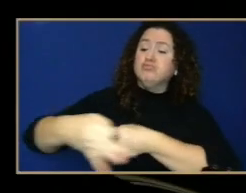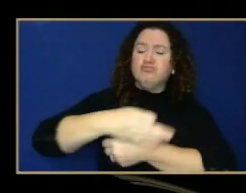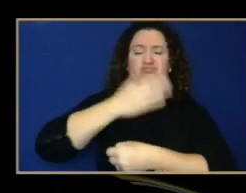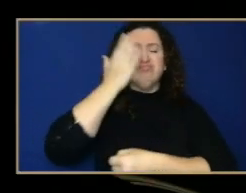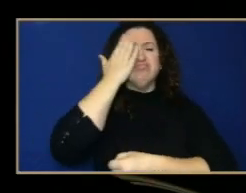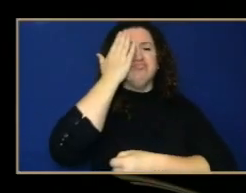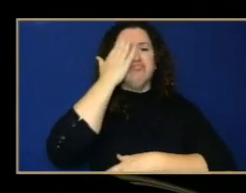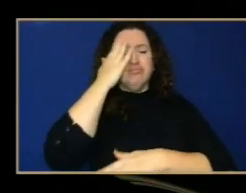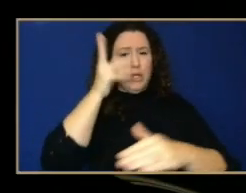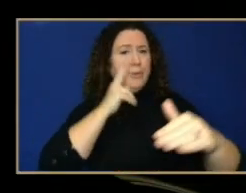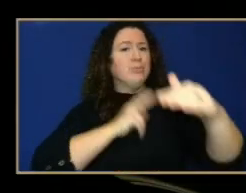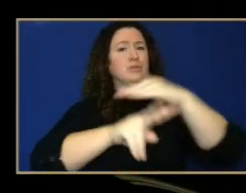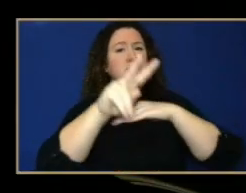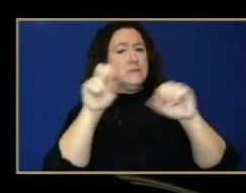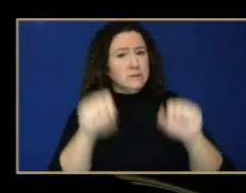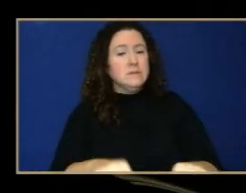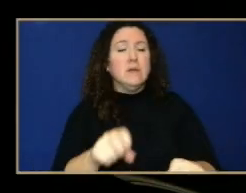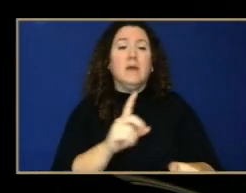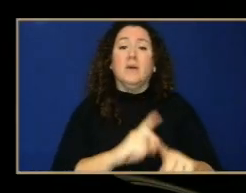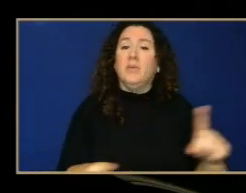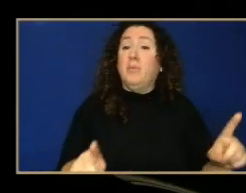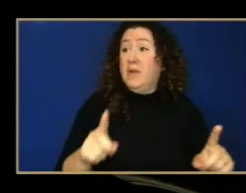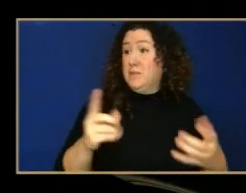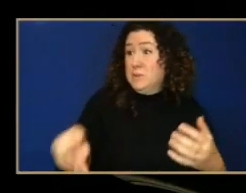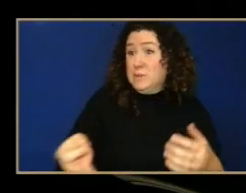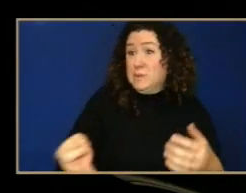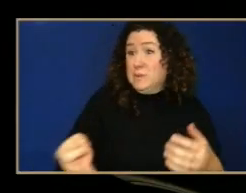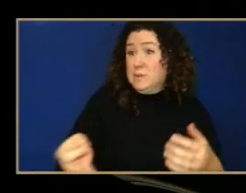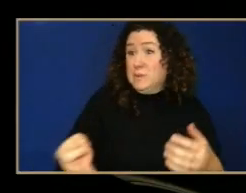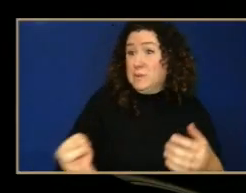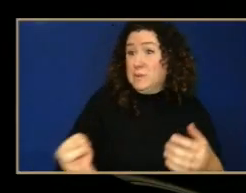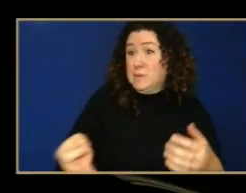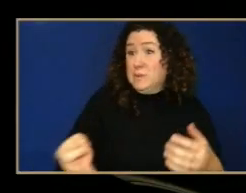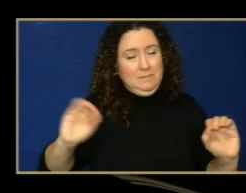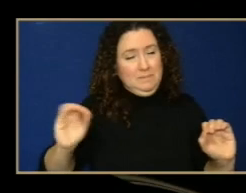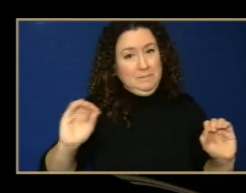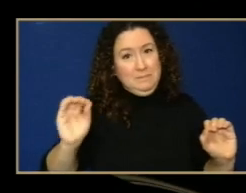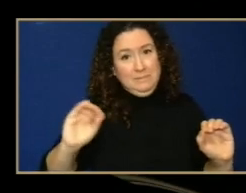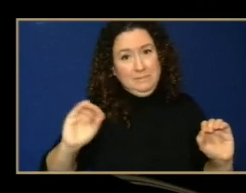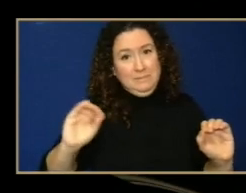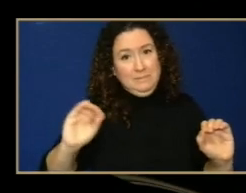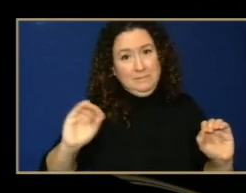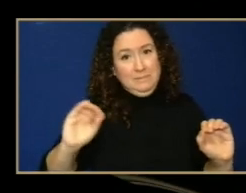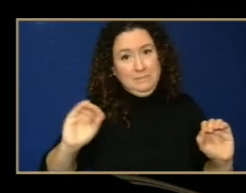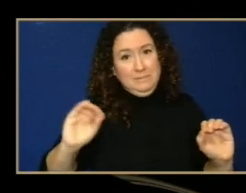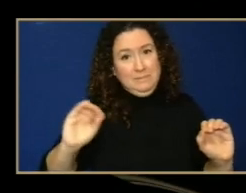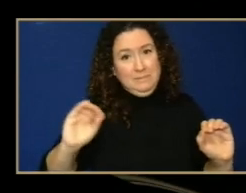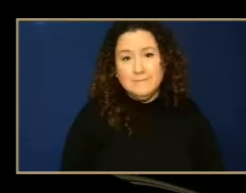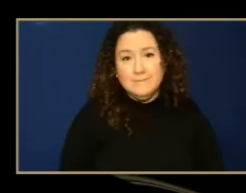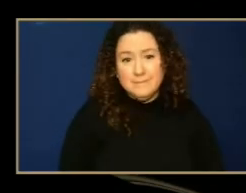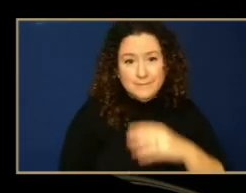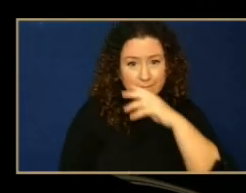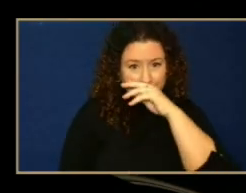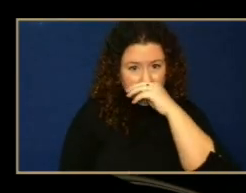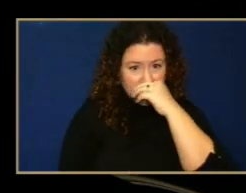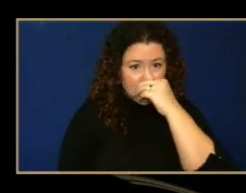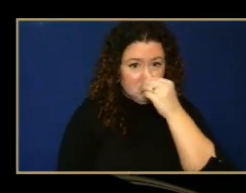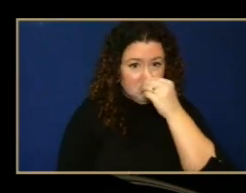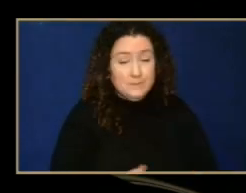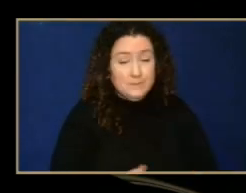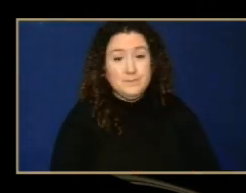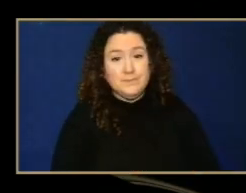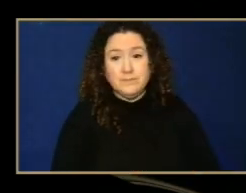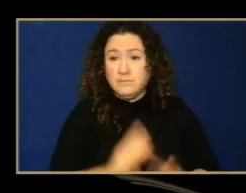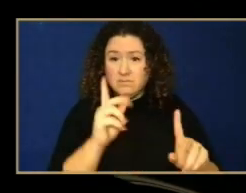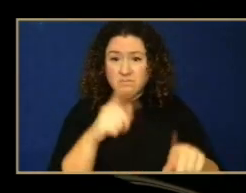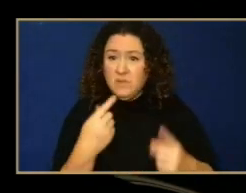soon for Jupiter, Saturn, and another planet that I know of. Have there been any other planetary conjunctions in the past couple